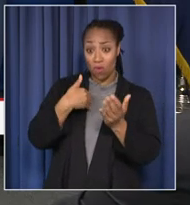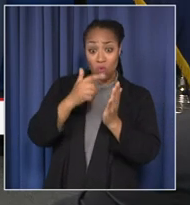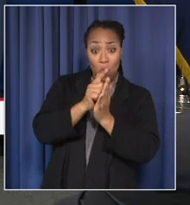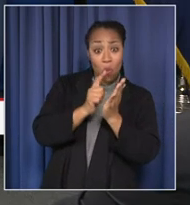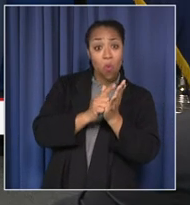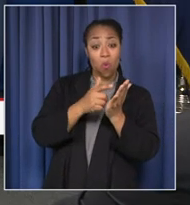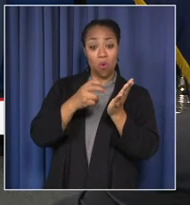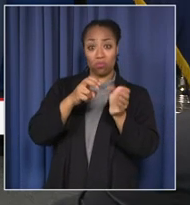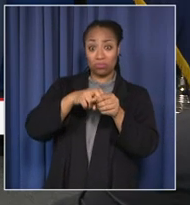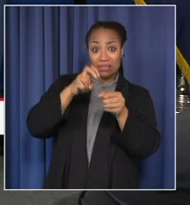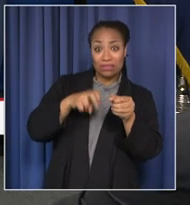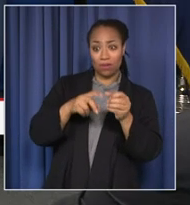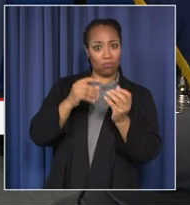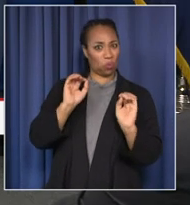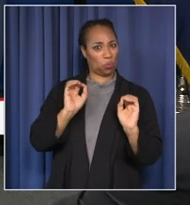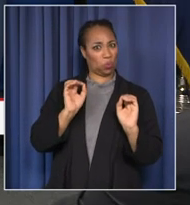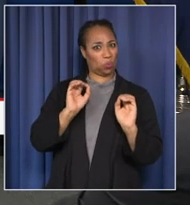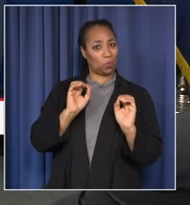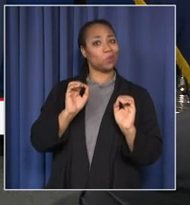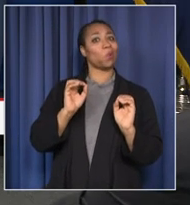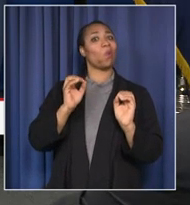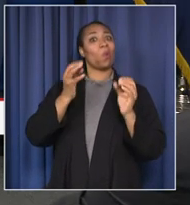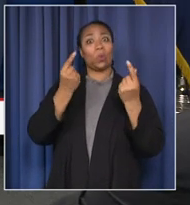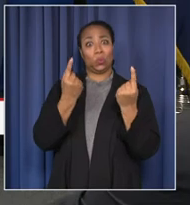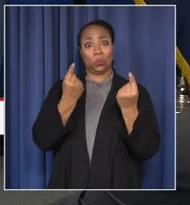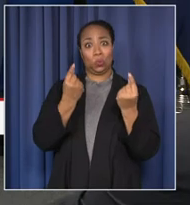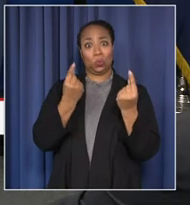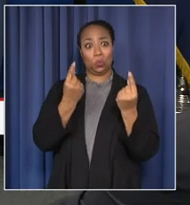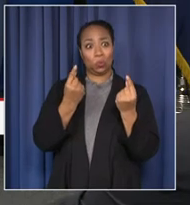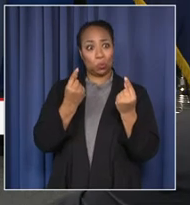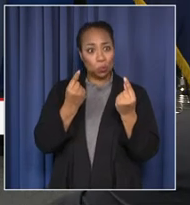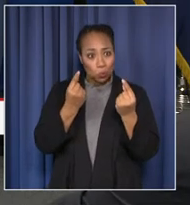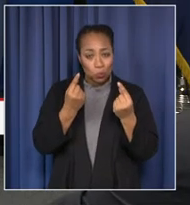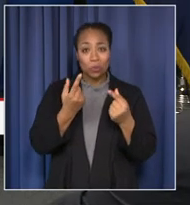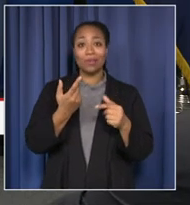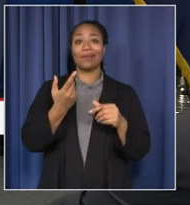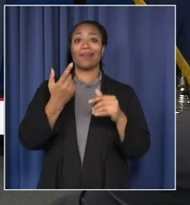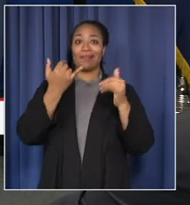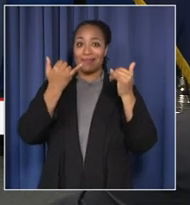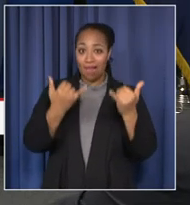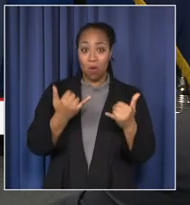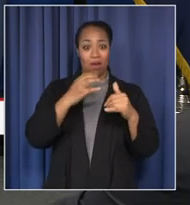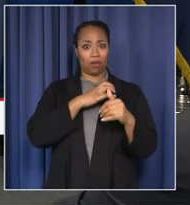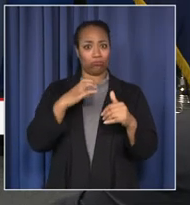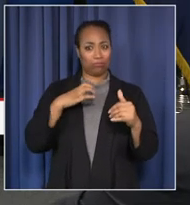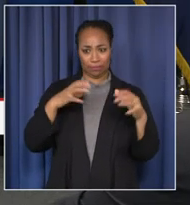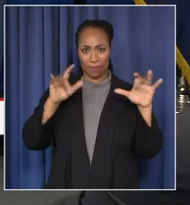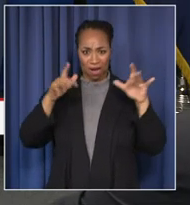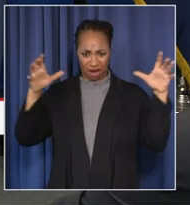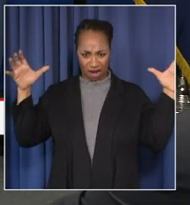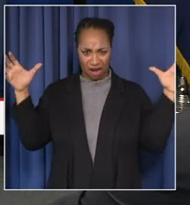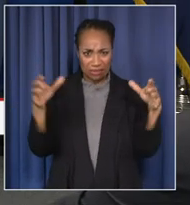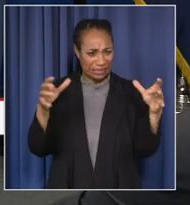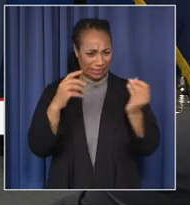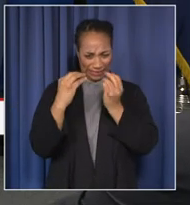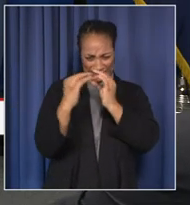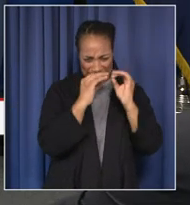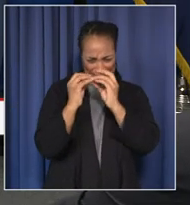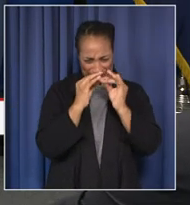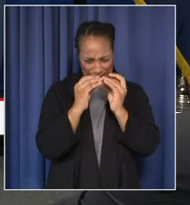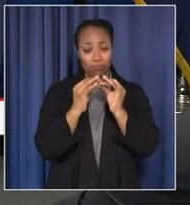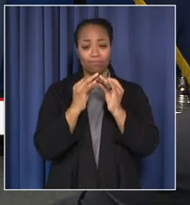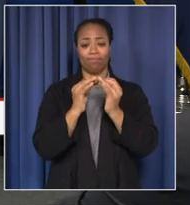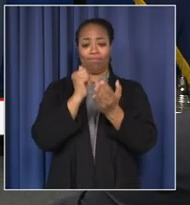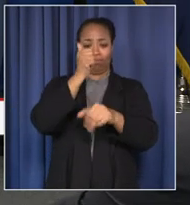course. So we have very, very high standards for conduct. I am proud to lead